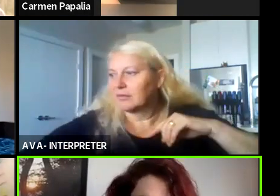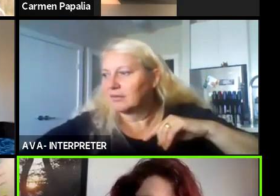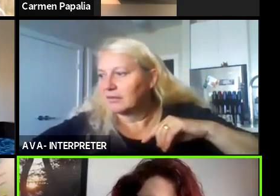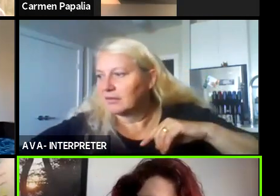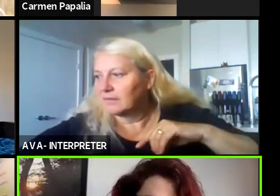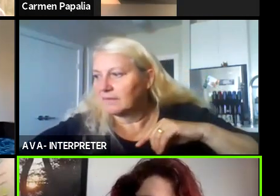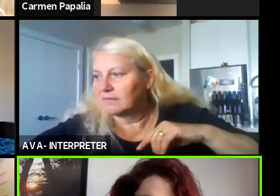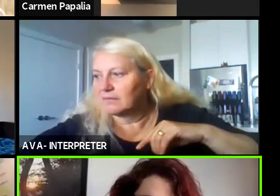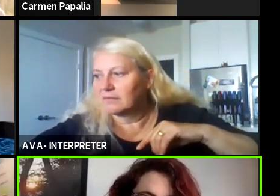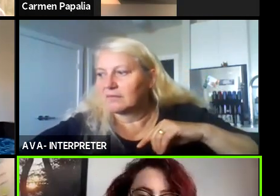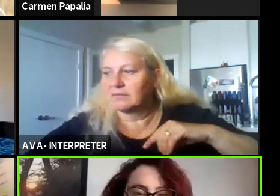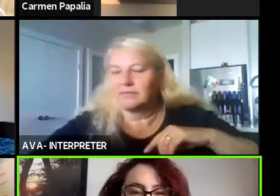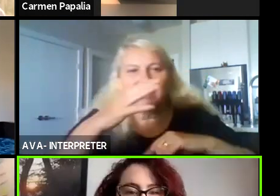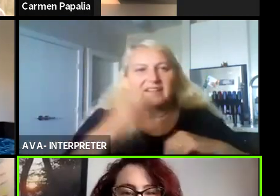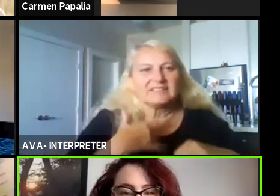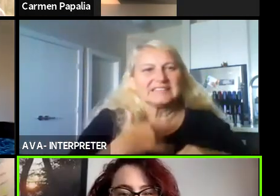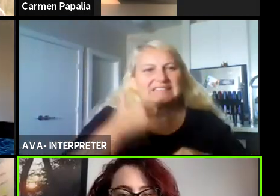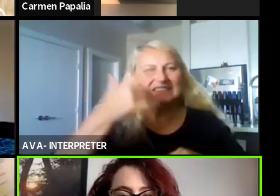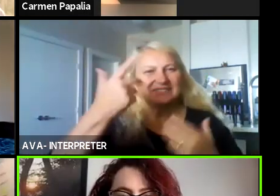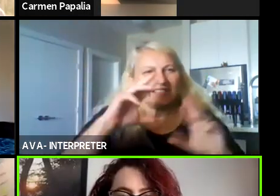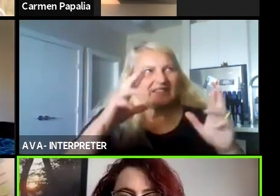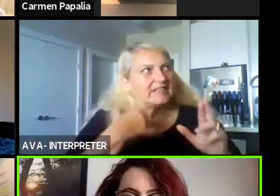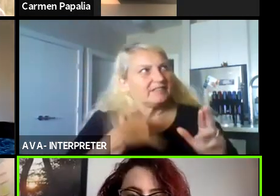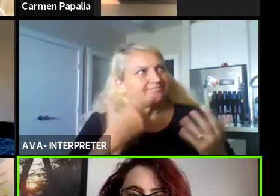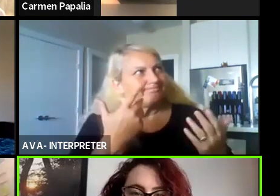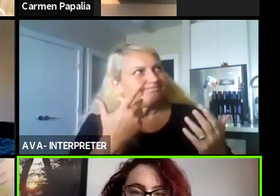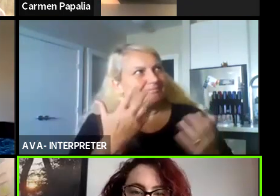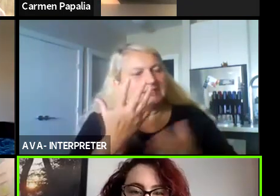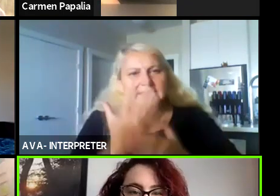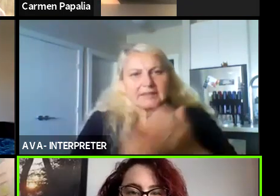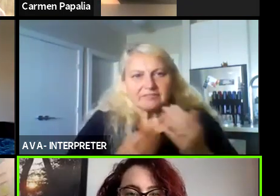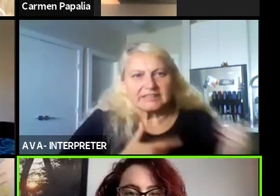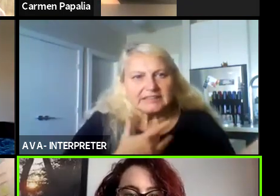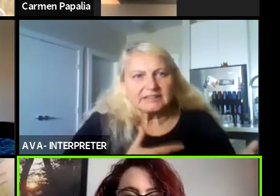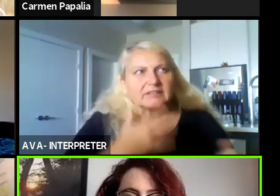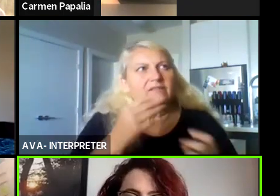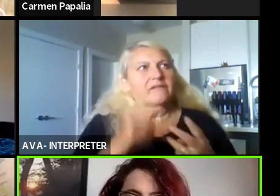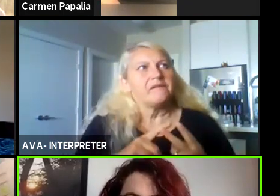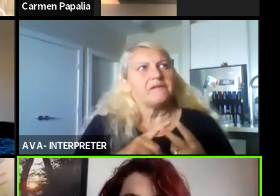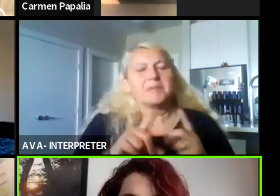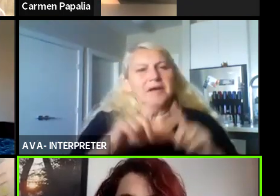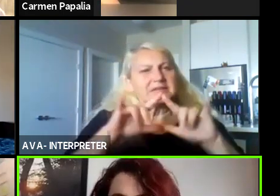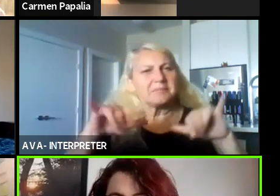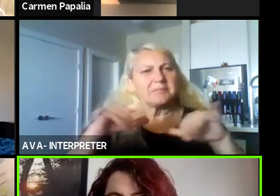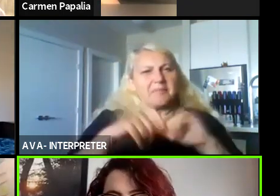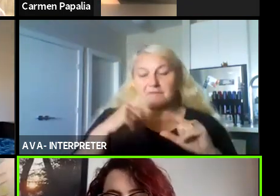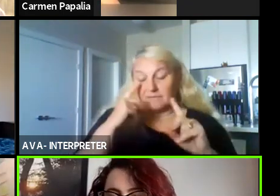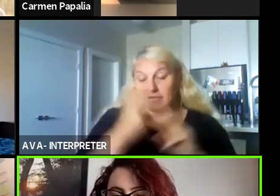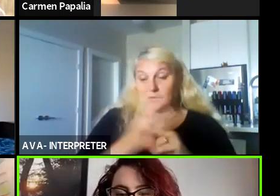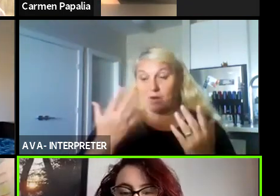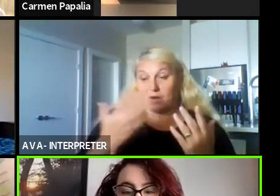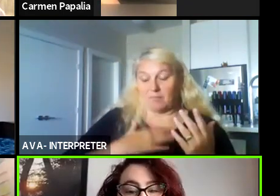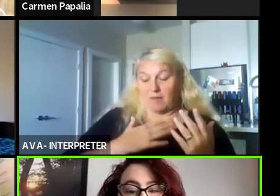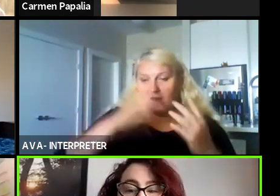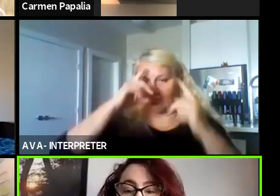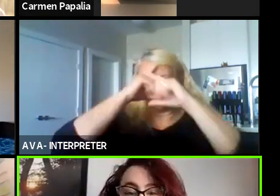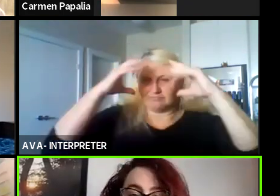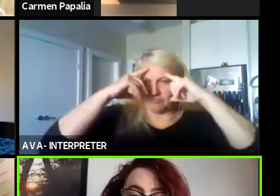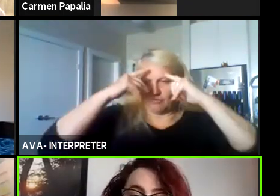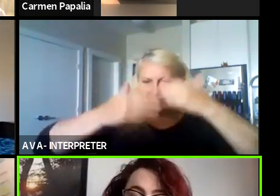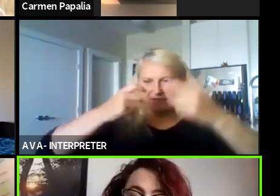but am trying to honor and celebrate as important parts of my process. I have a